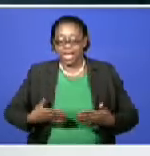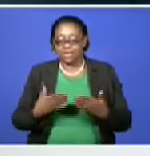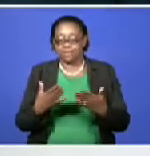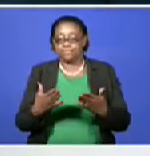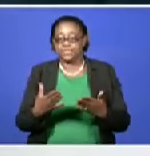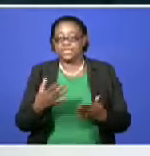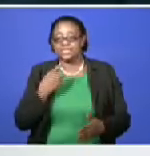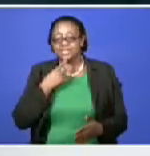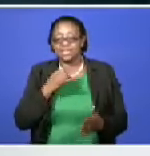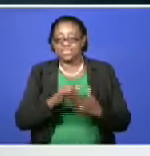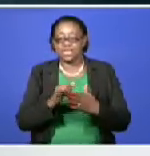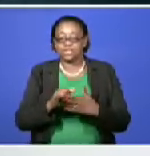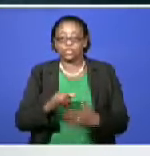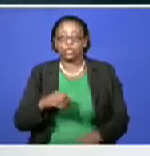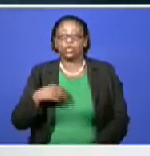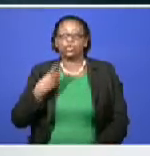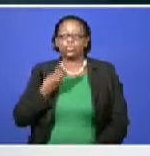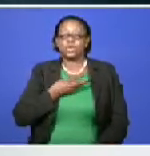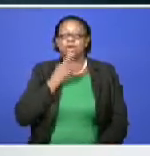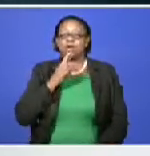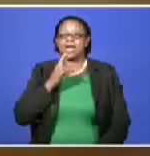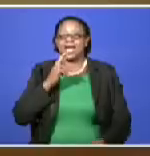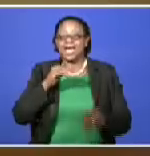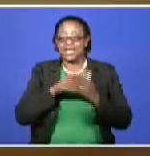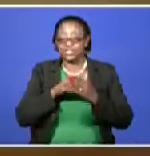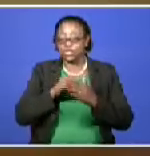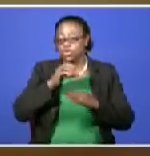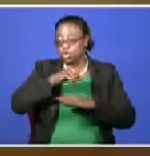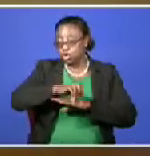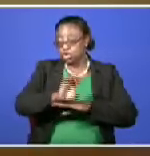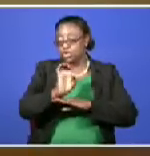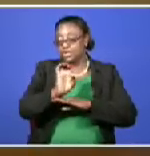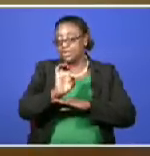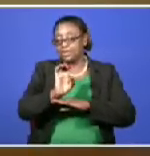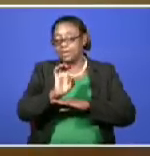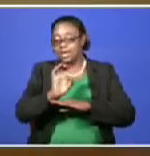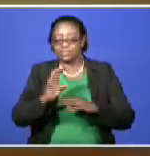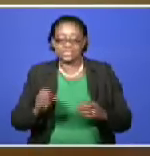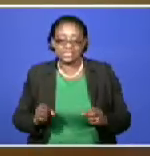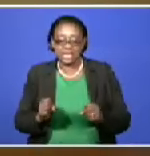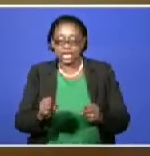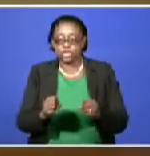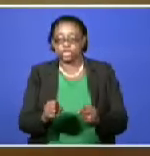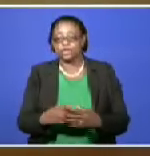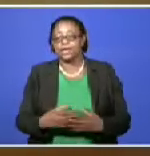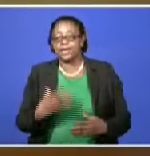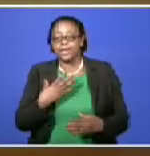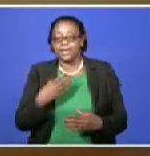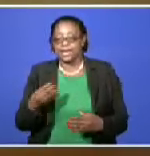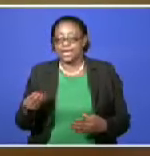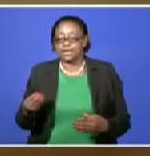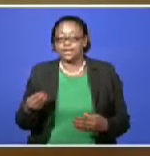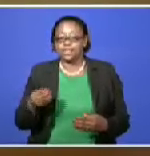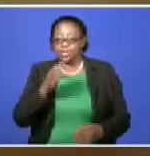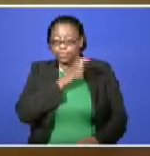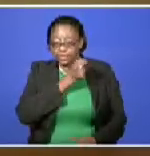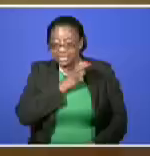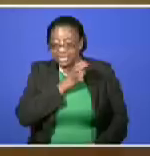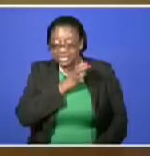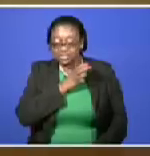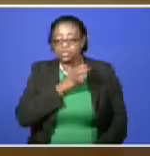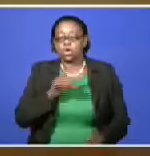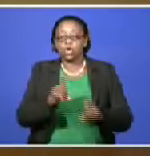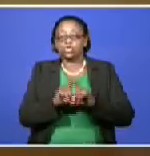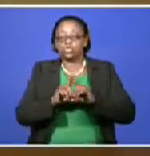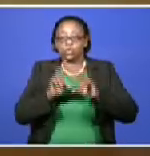Well, again, we are at a very, very early stage. There has been some information passed on to the police. We know that the police have been